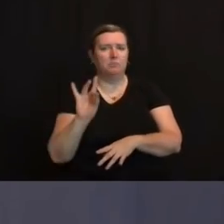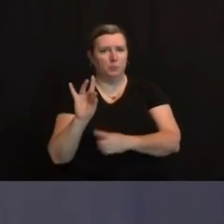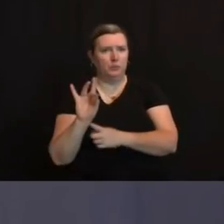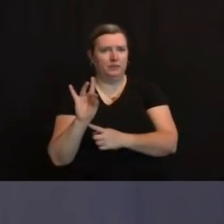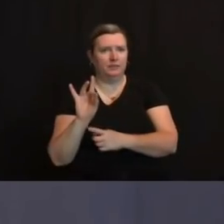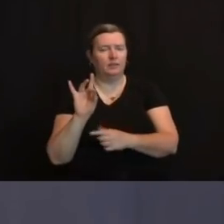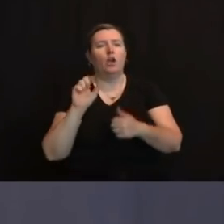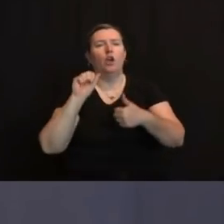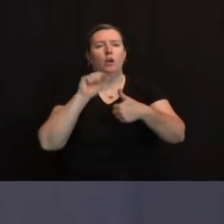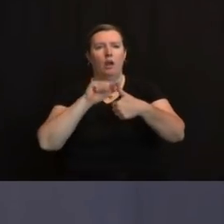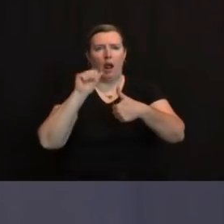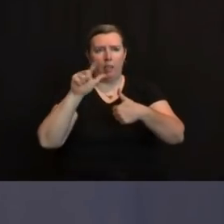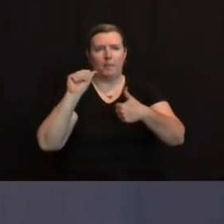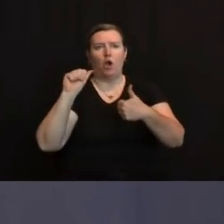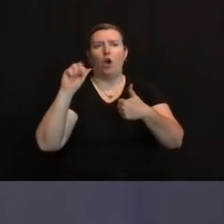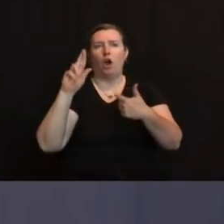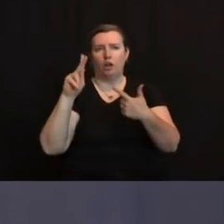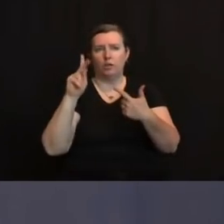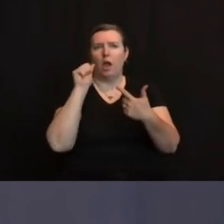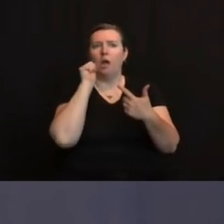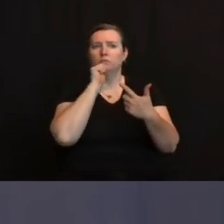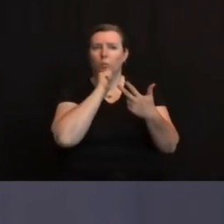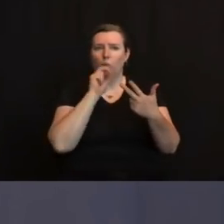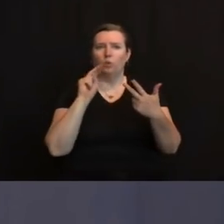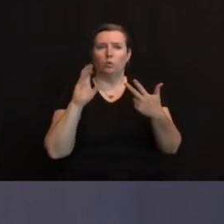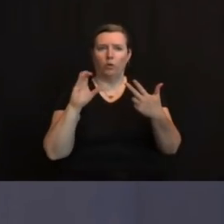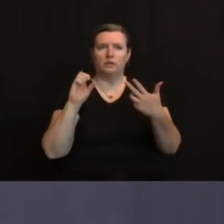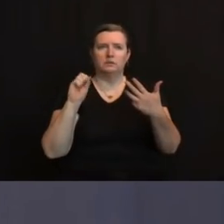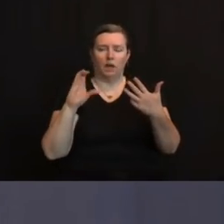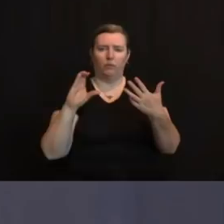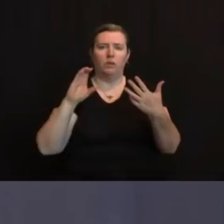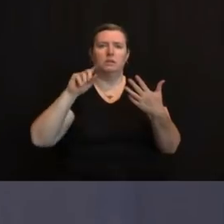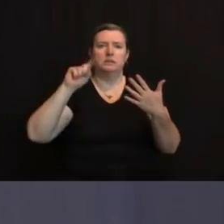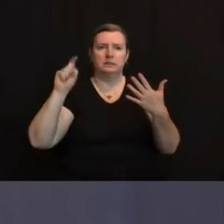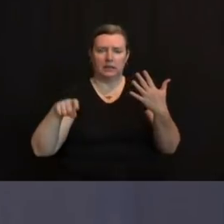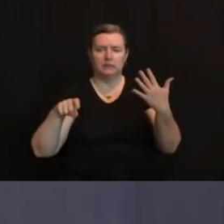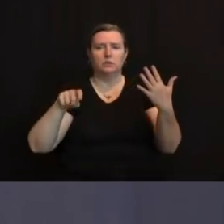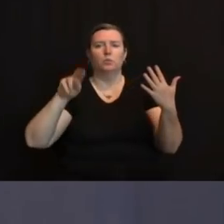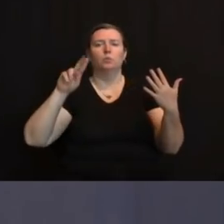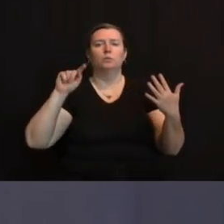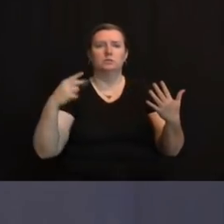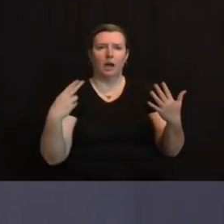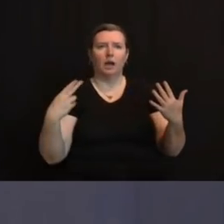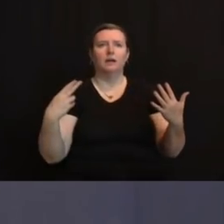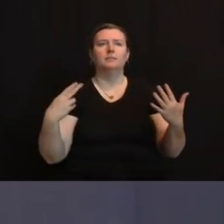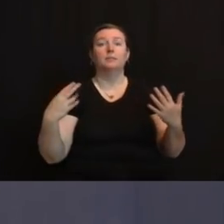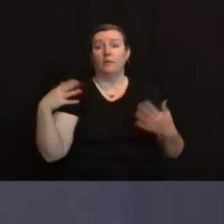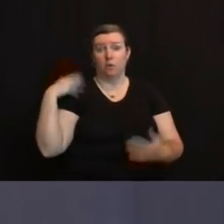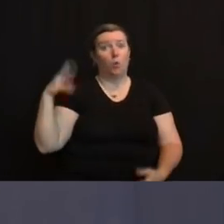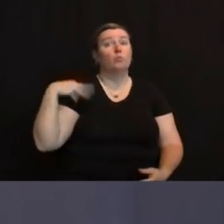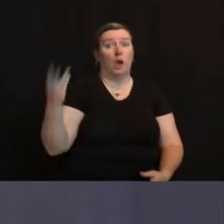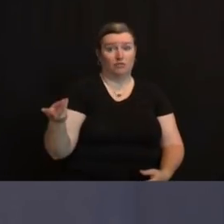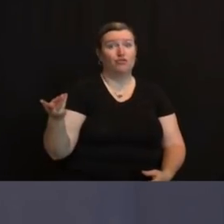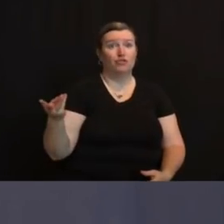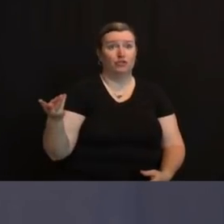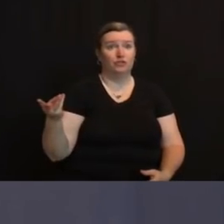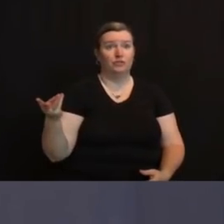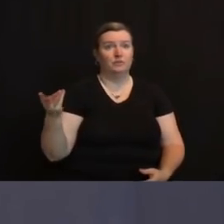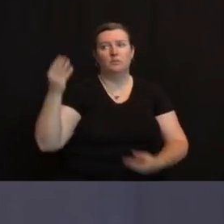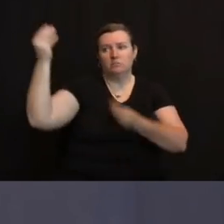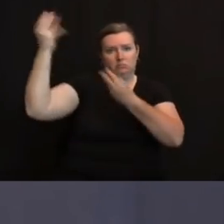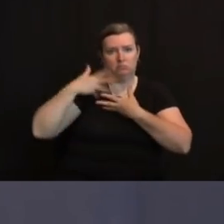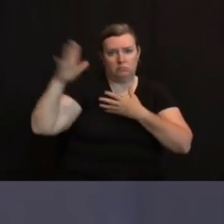Florida, North Carolina, South Carolina, Texas, and Utah. Washington State was on. They advised us of their